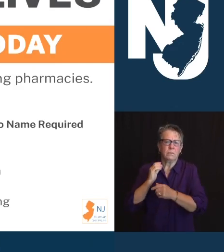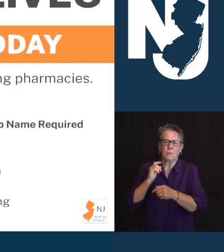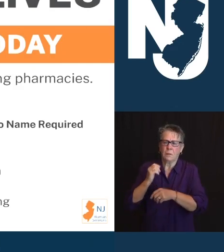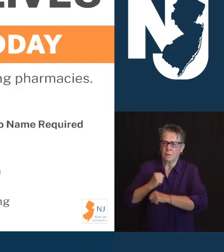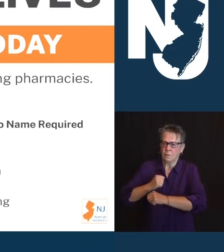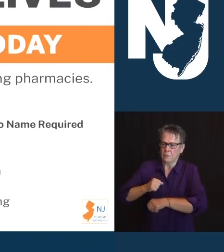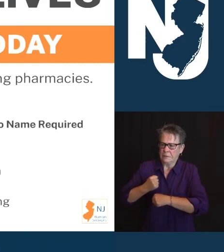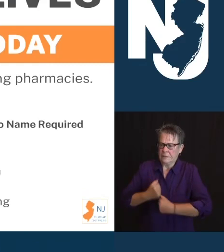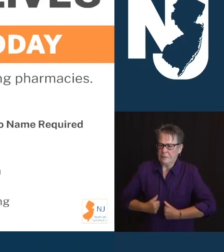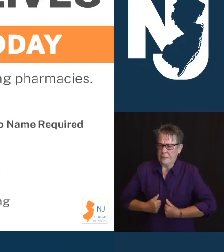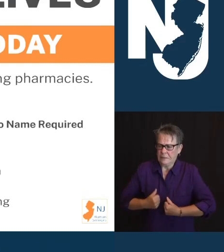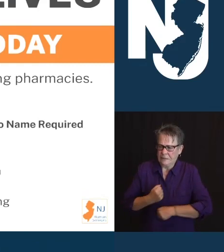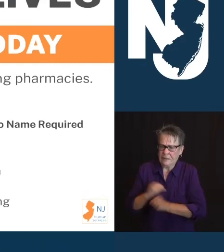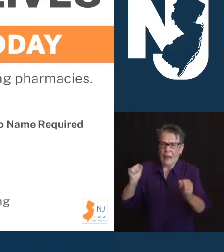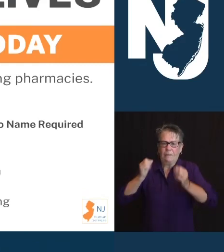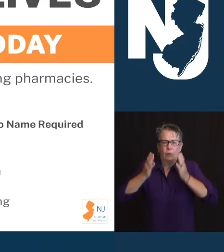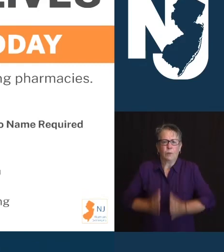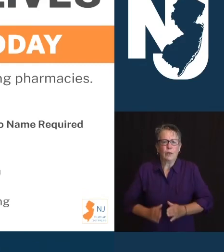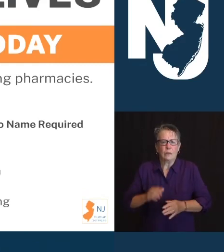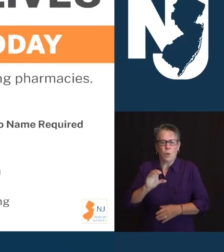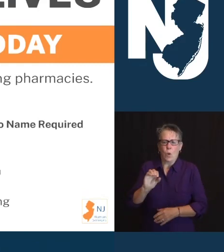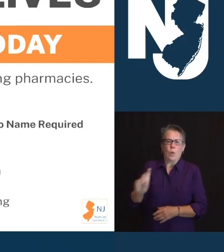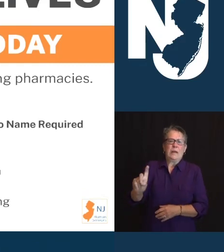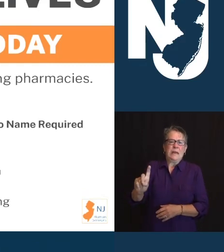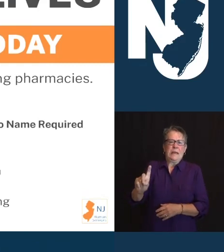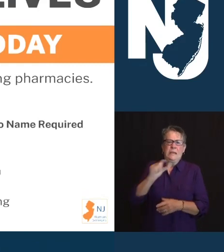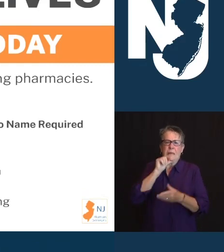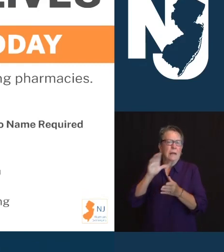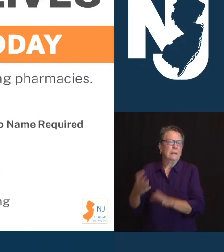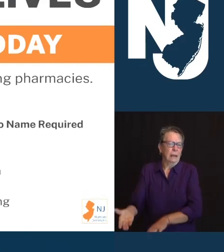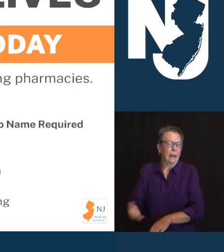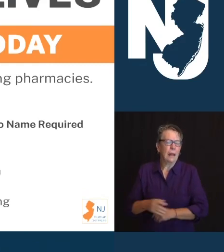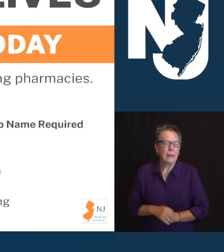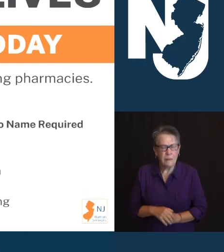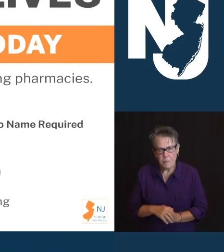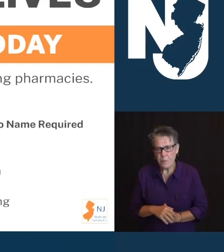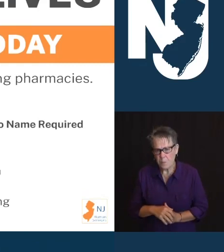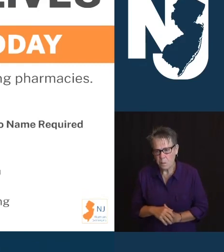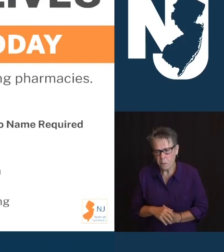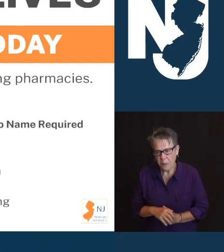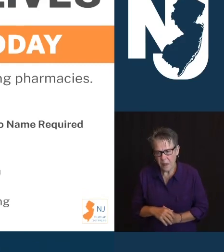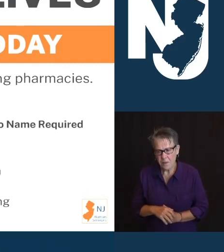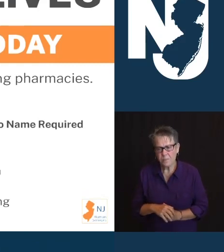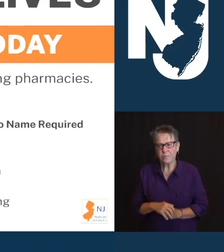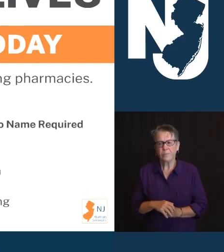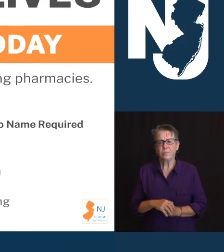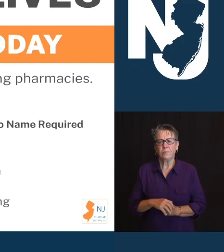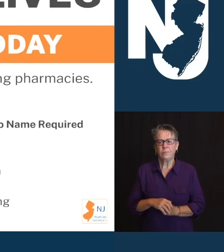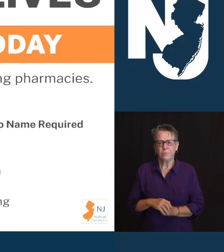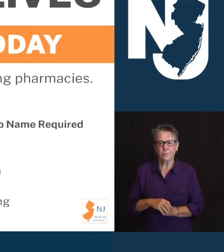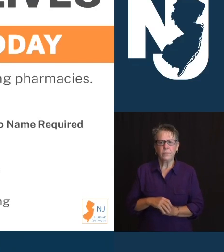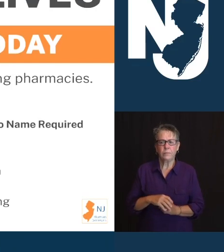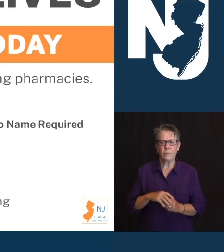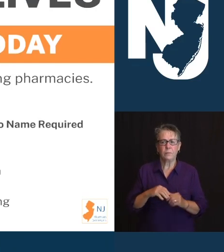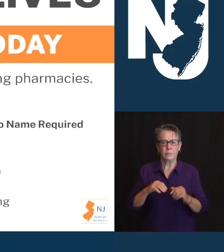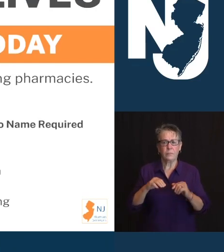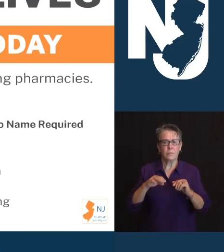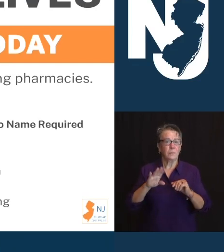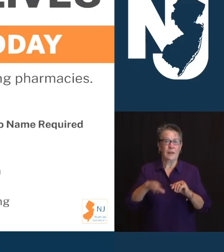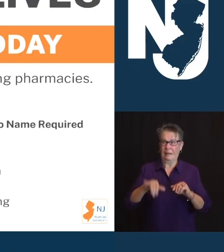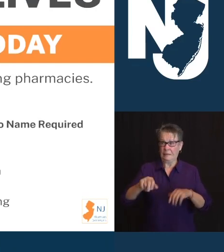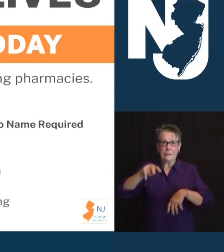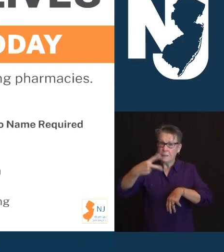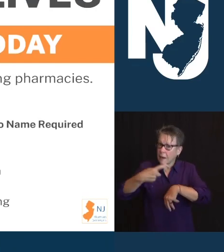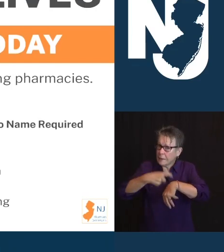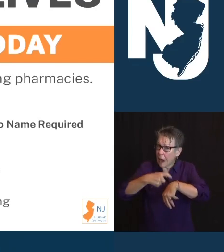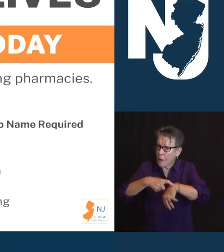naloxone giveaway, and last year we distributed more than 32,000, Judy, free doses to residents. We were